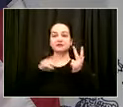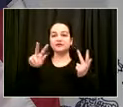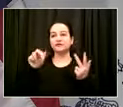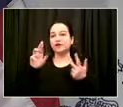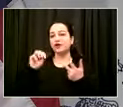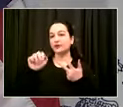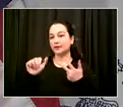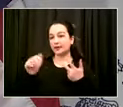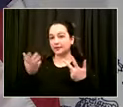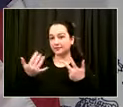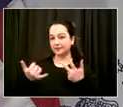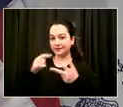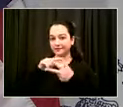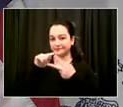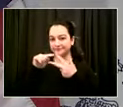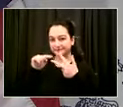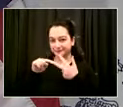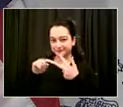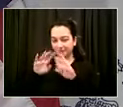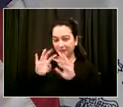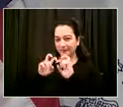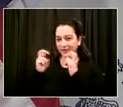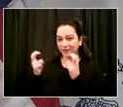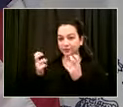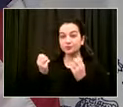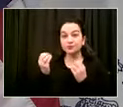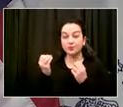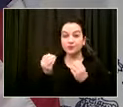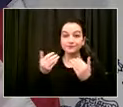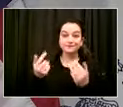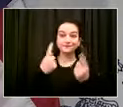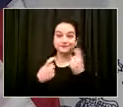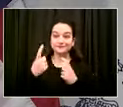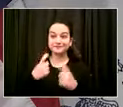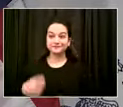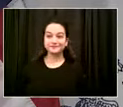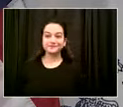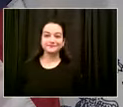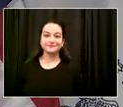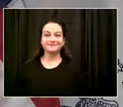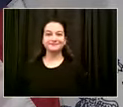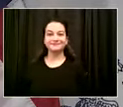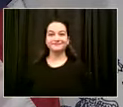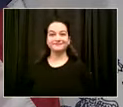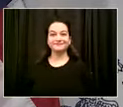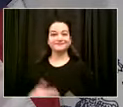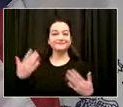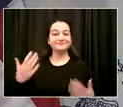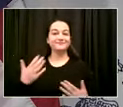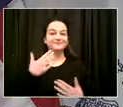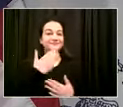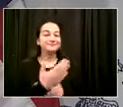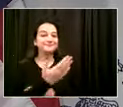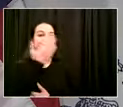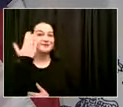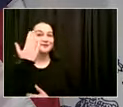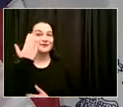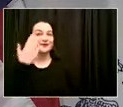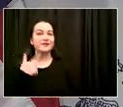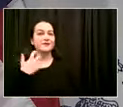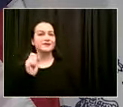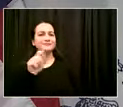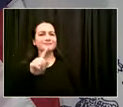Mayor, good morning, and good morning to everyone on the call. I want to ask about the vaccine and the vaccine supply.